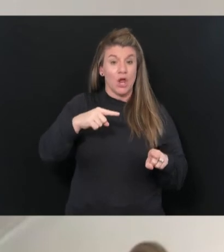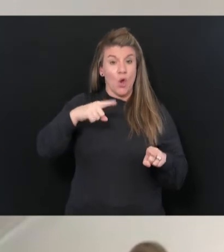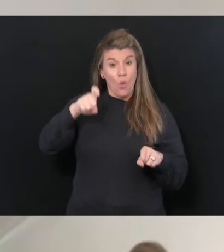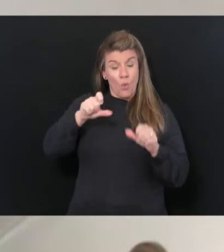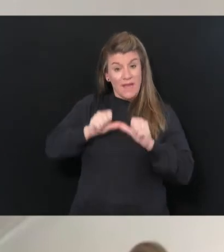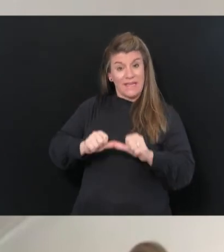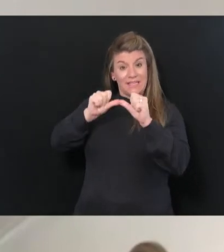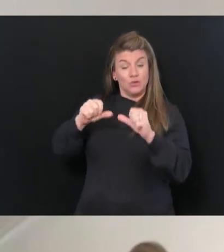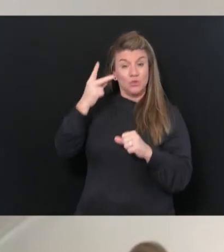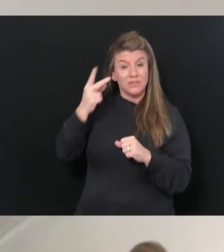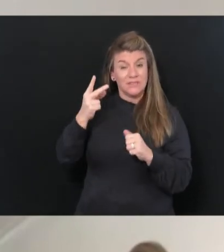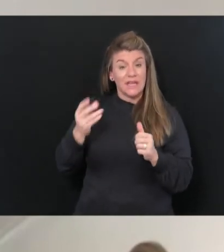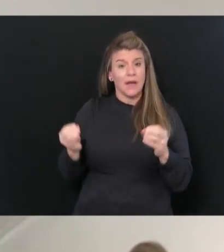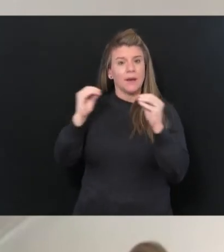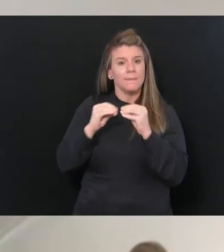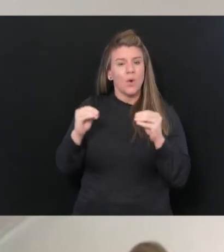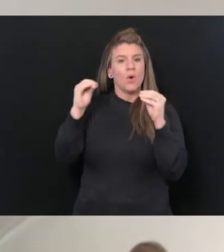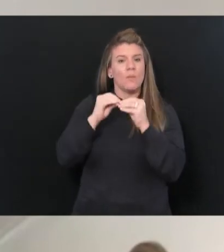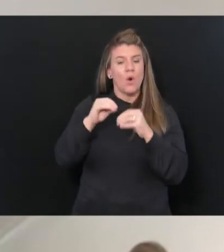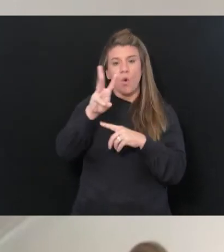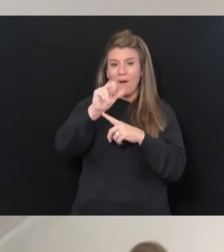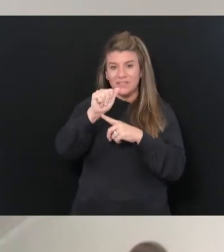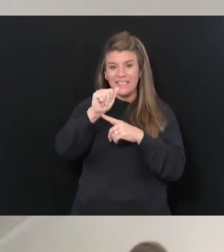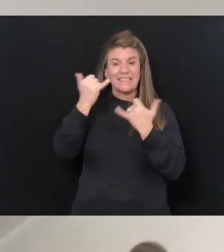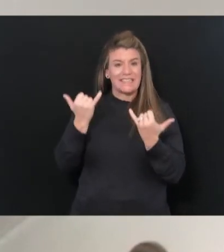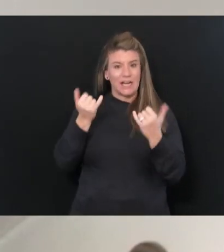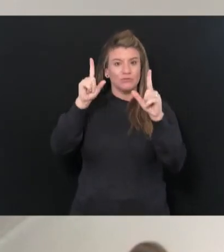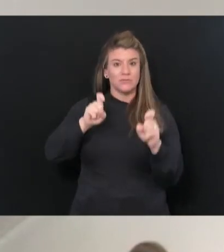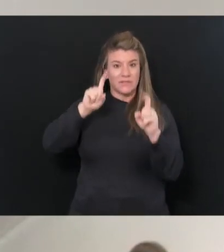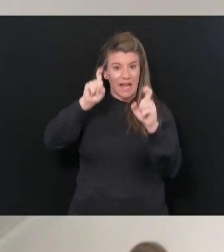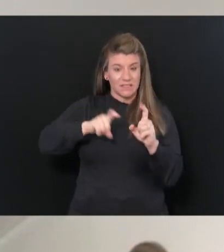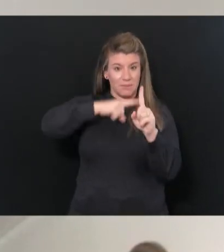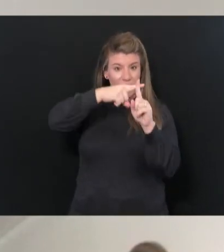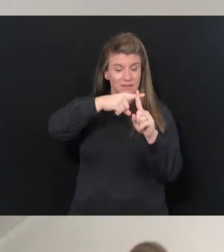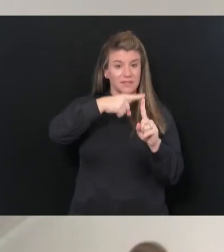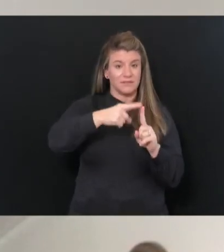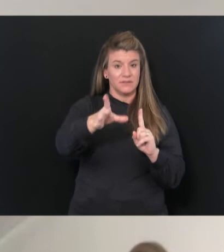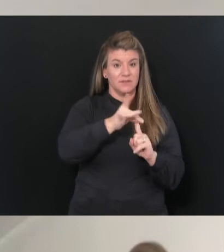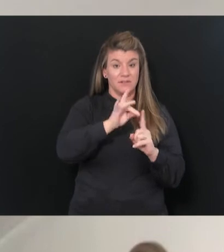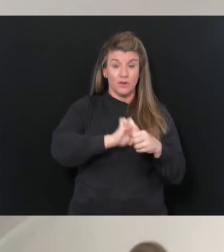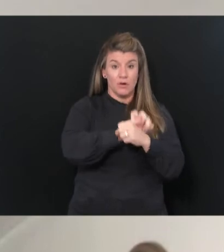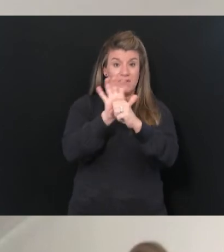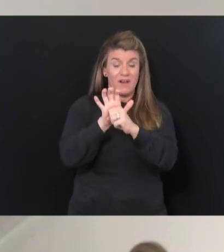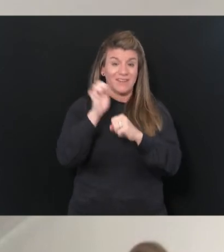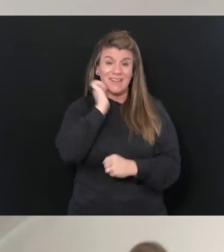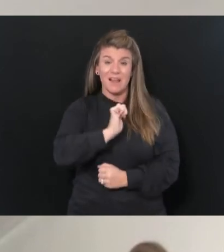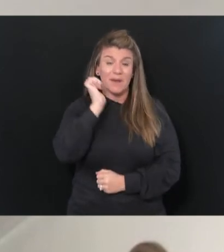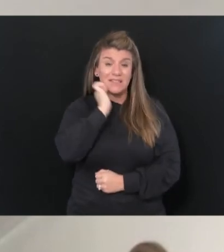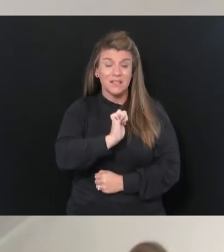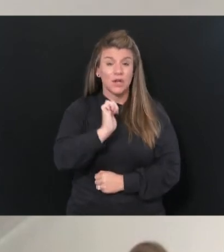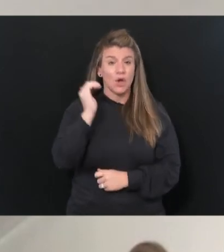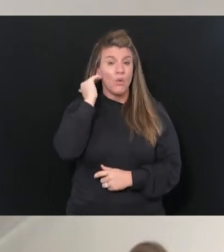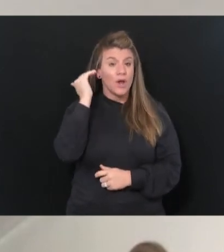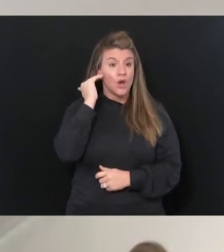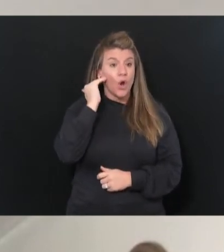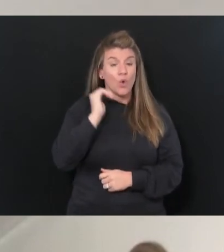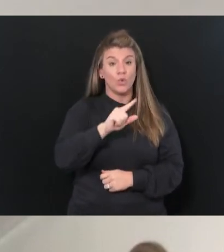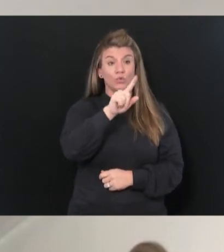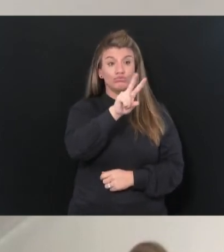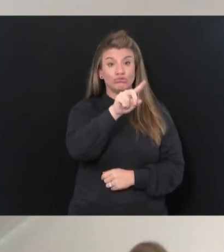see more West Virginians test positive for COVID-19 on a daily basis. We know that 2 to 4